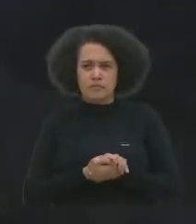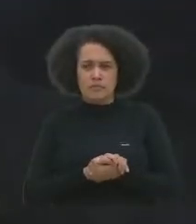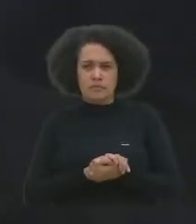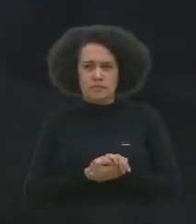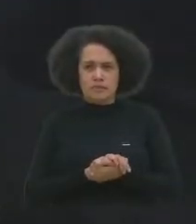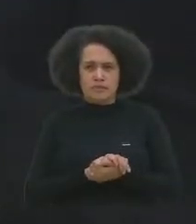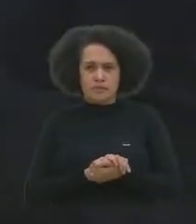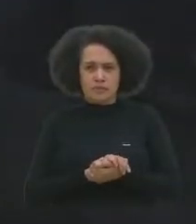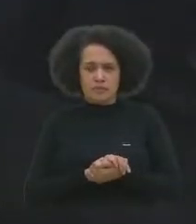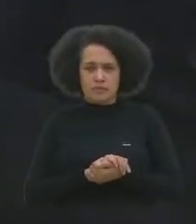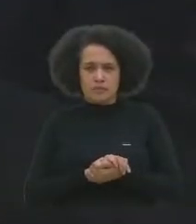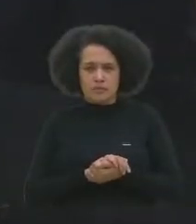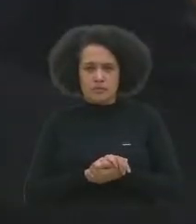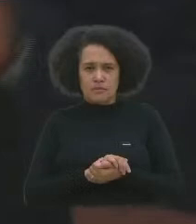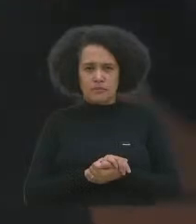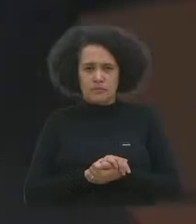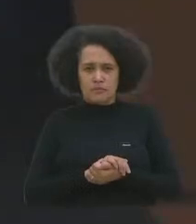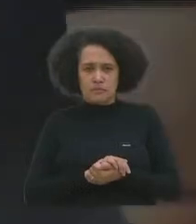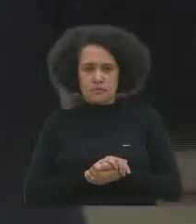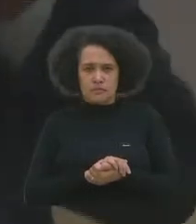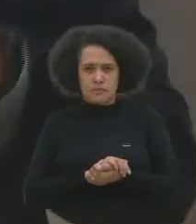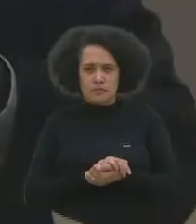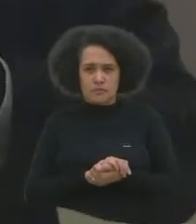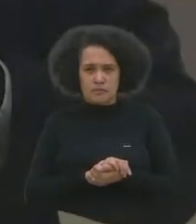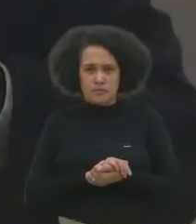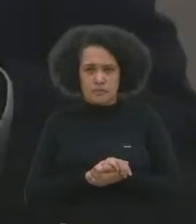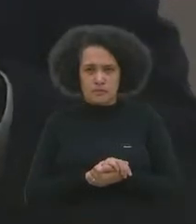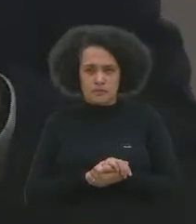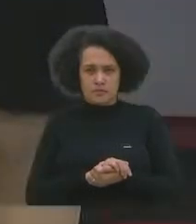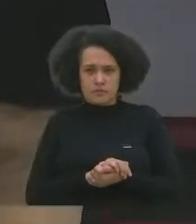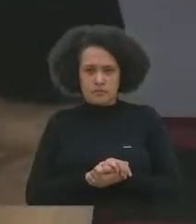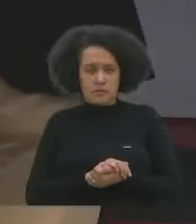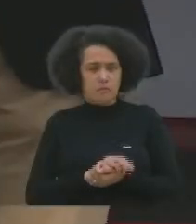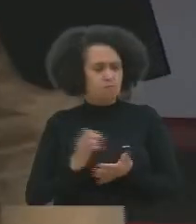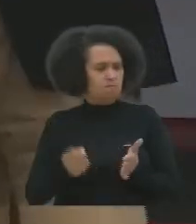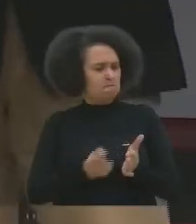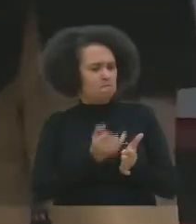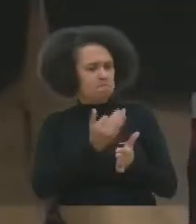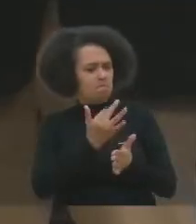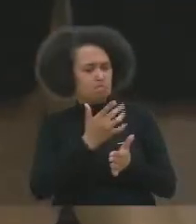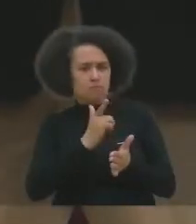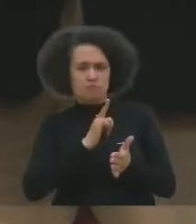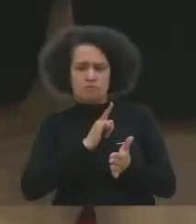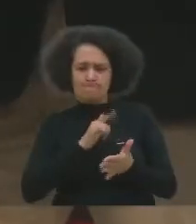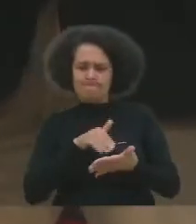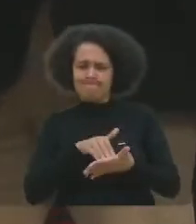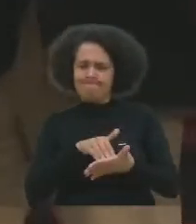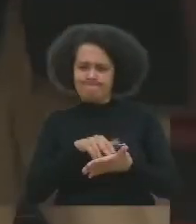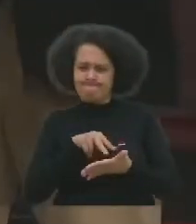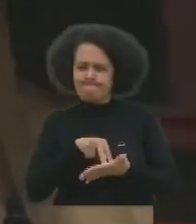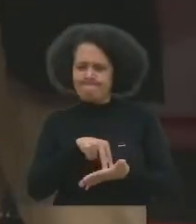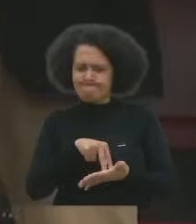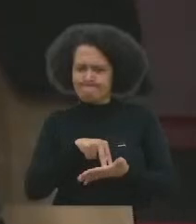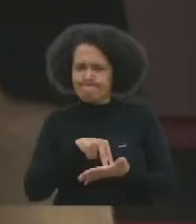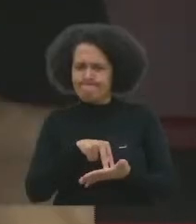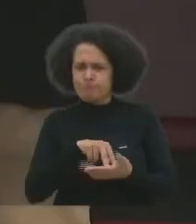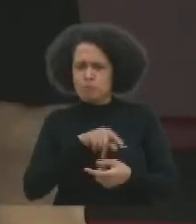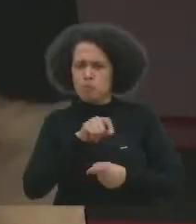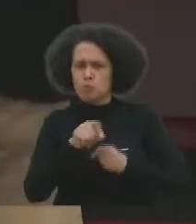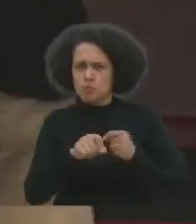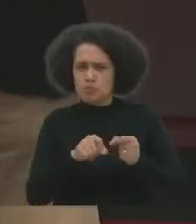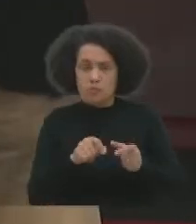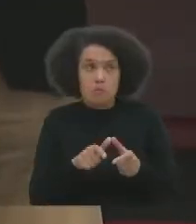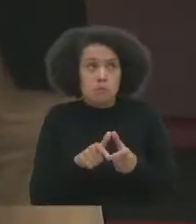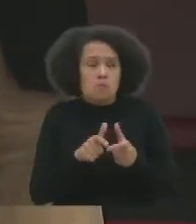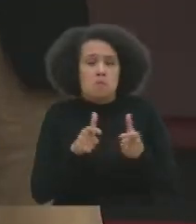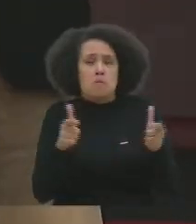chief characteristics of our Creator God. É muitas vezes parece que há uma relutância em falar sobre a grande, maior